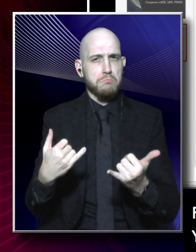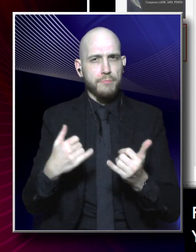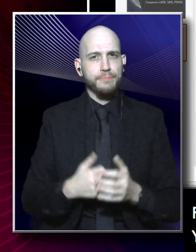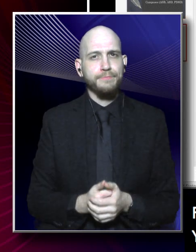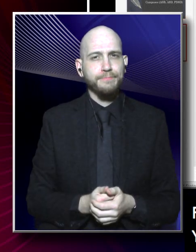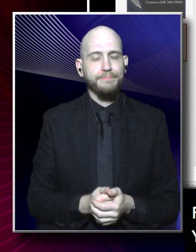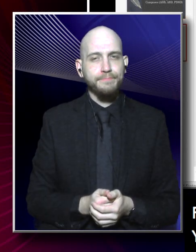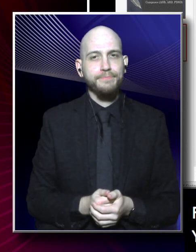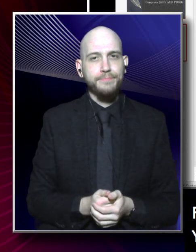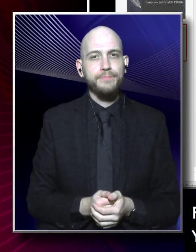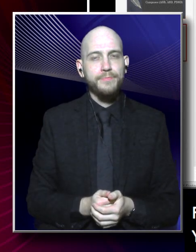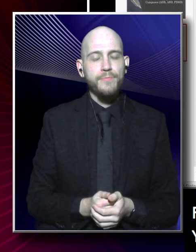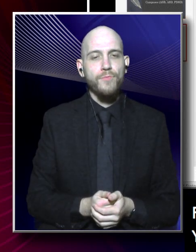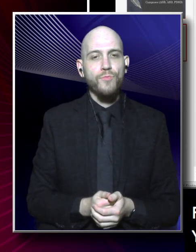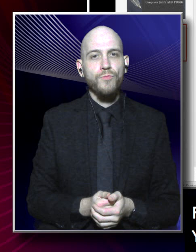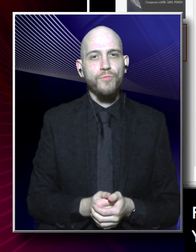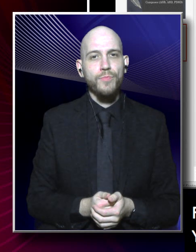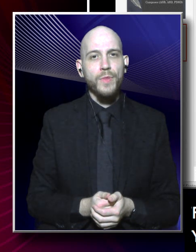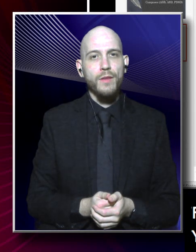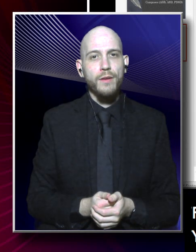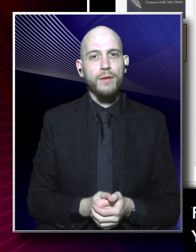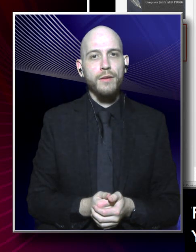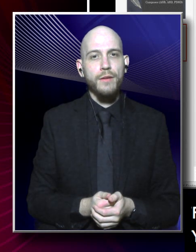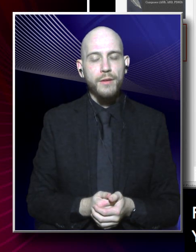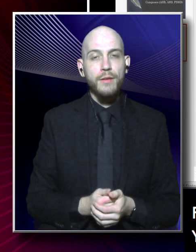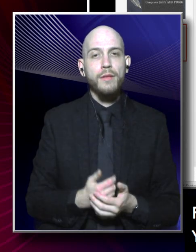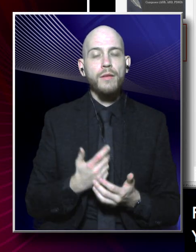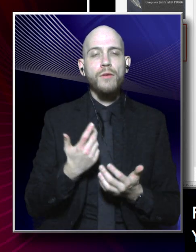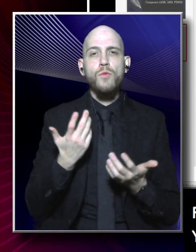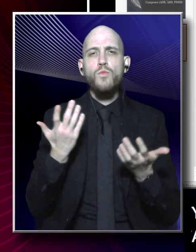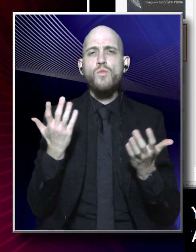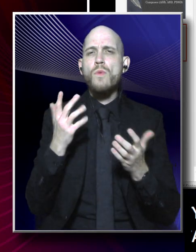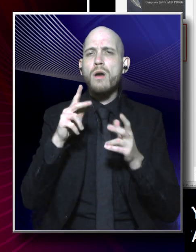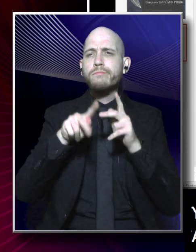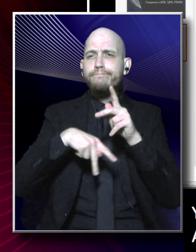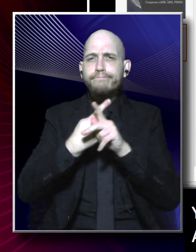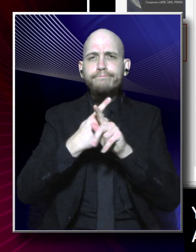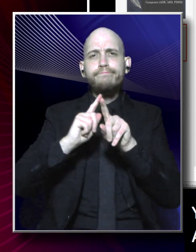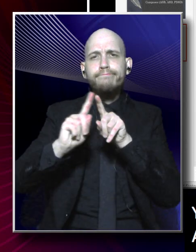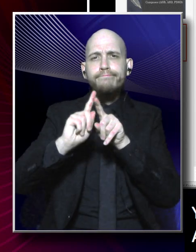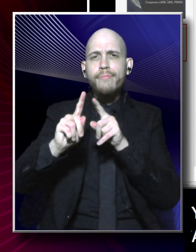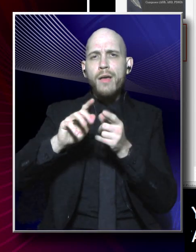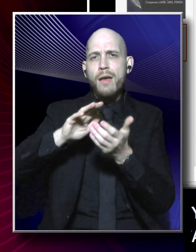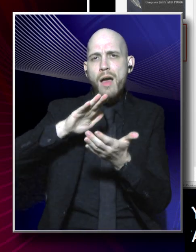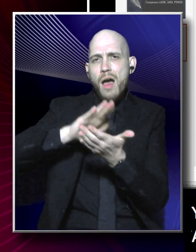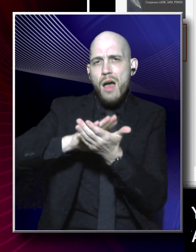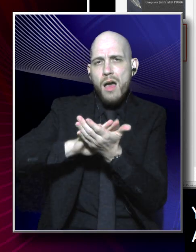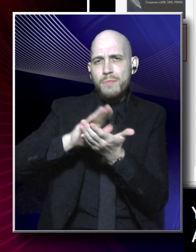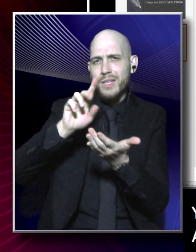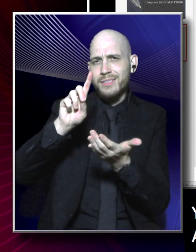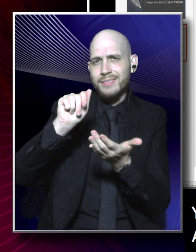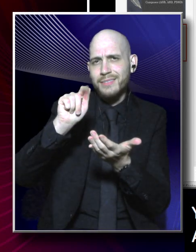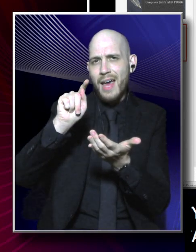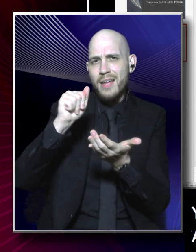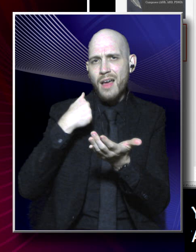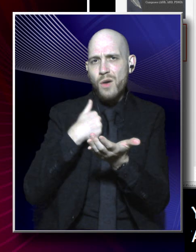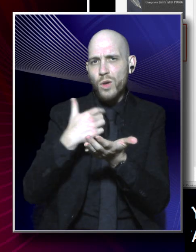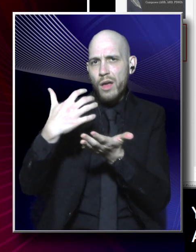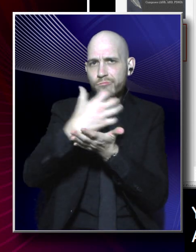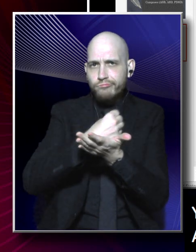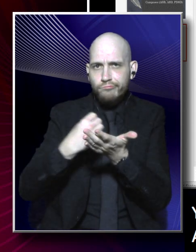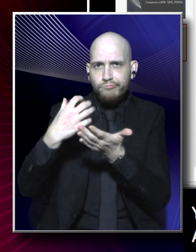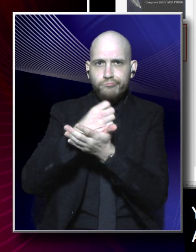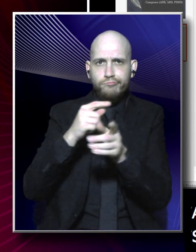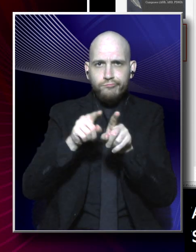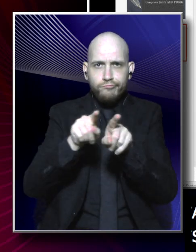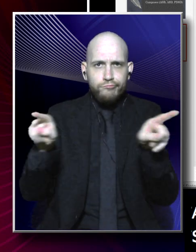What types of academic data do we collect on our students? And as